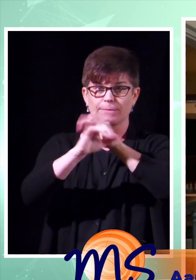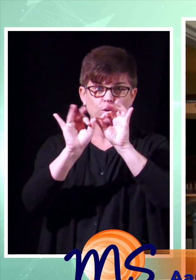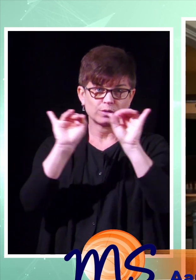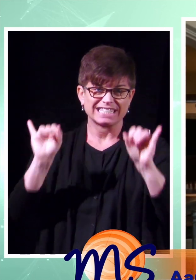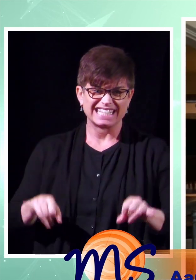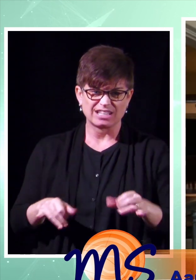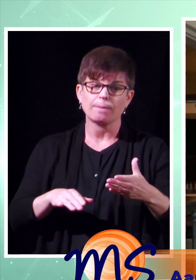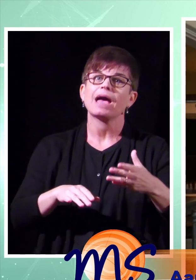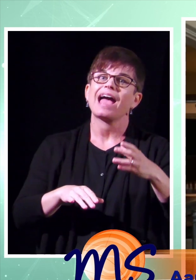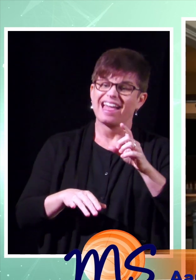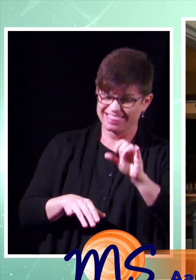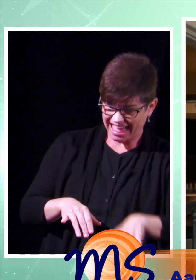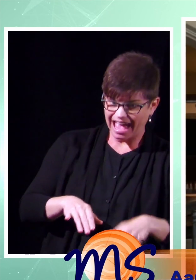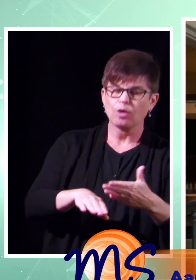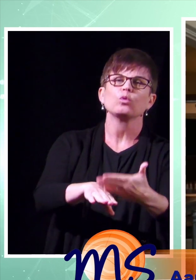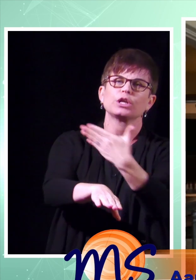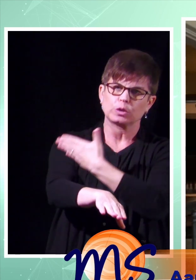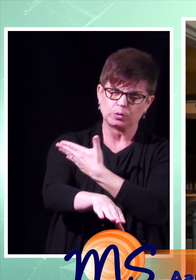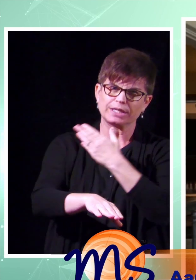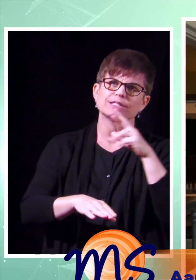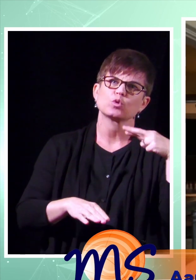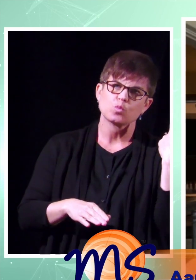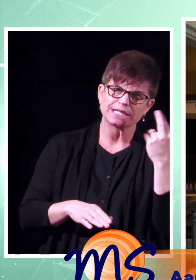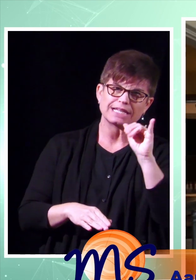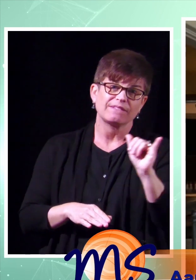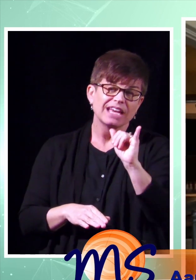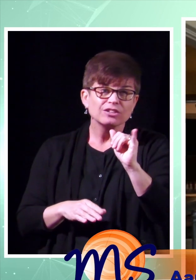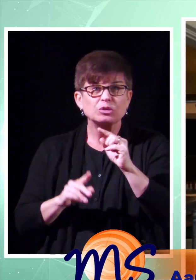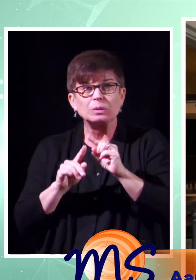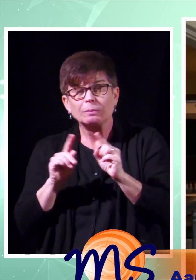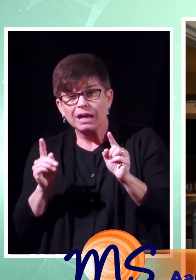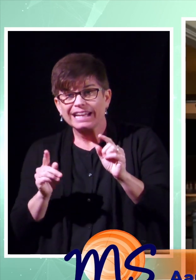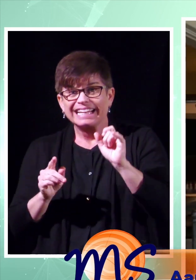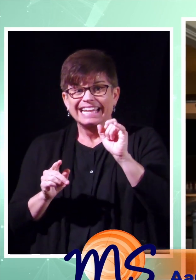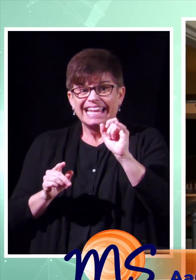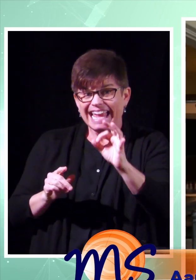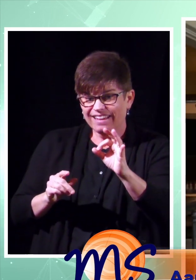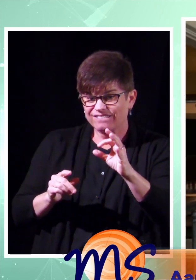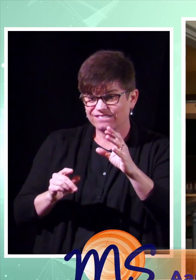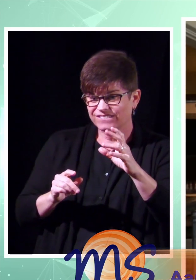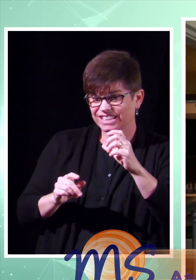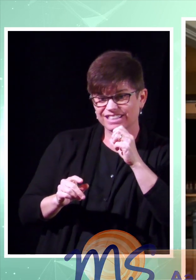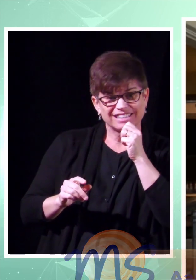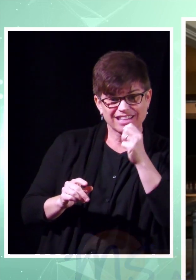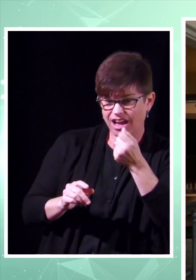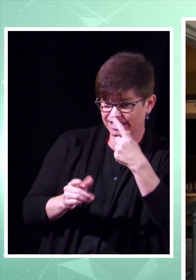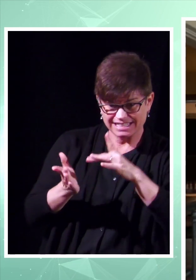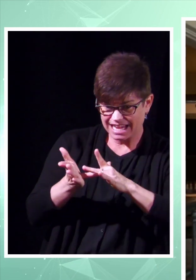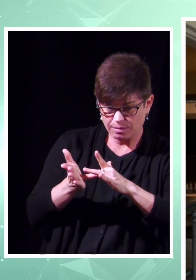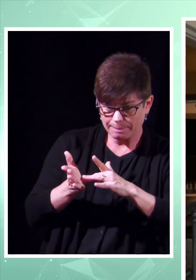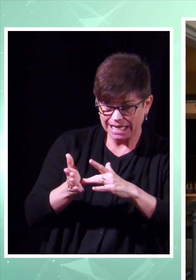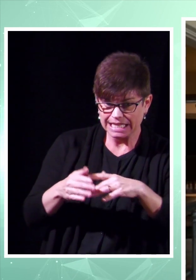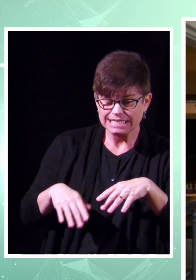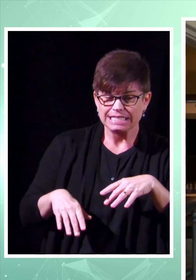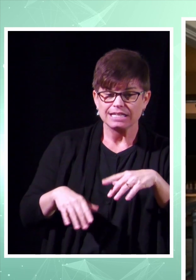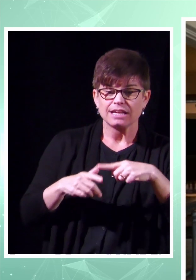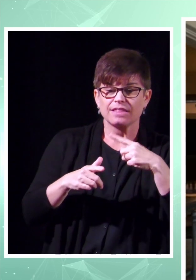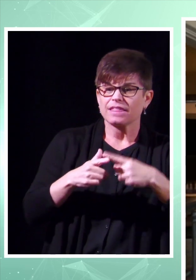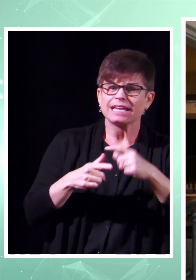increase the risk of infection. But untreated, the person with MS does not have a higher risk